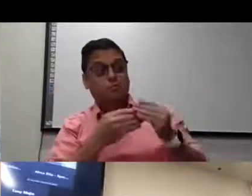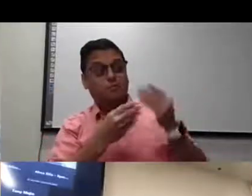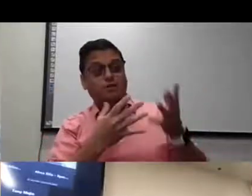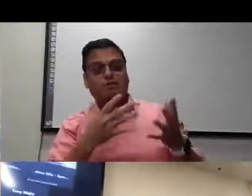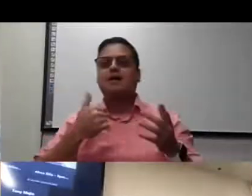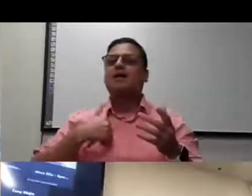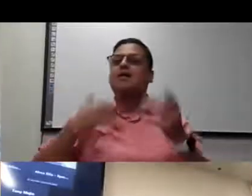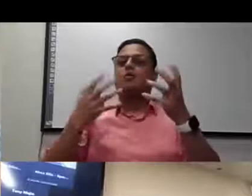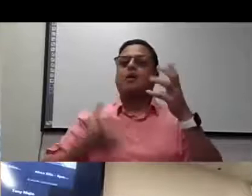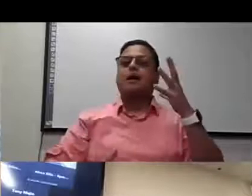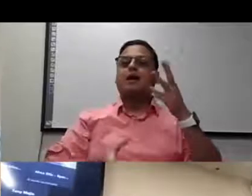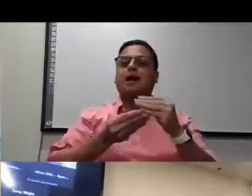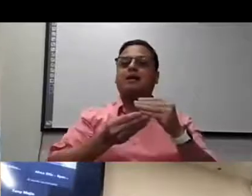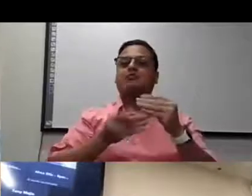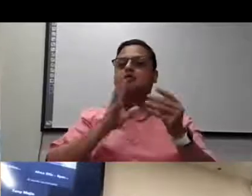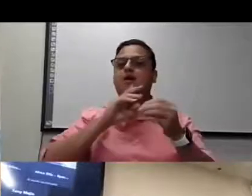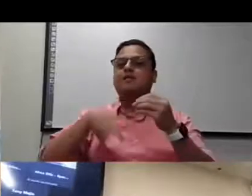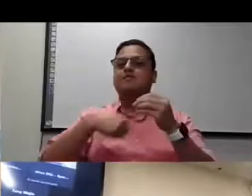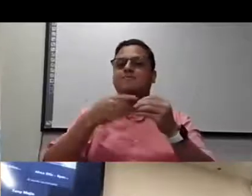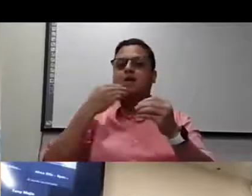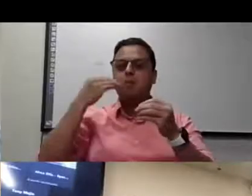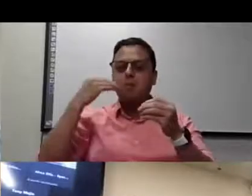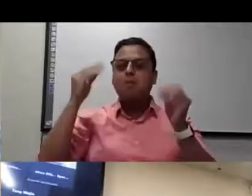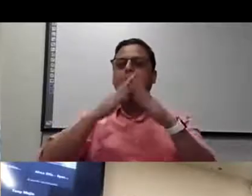going to add, because you brought up housing, that